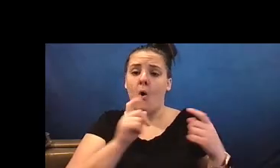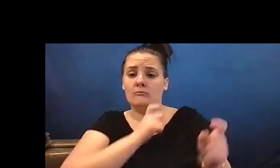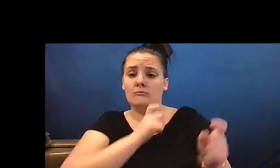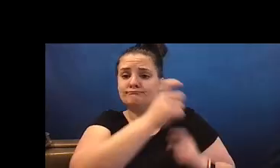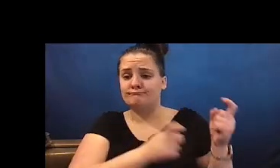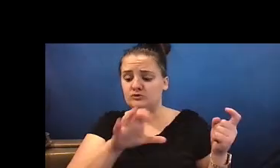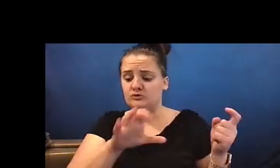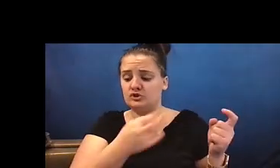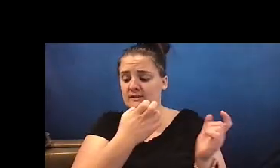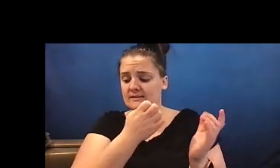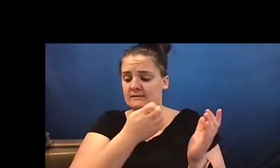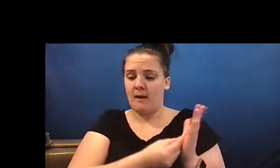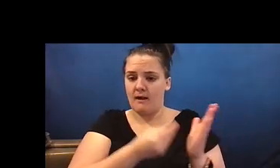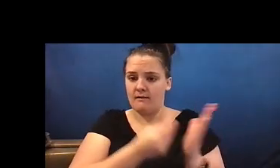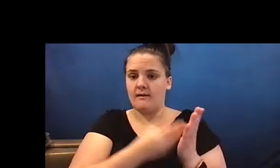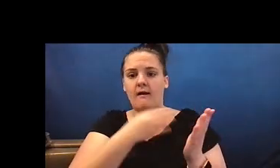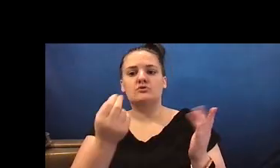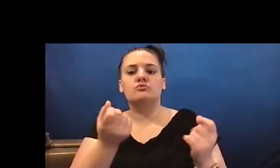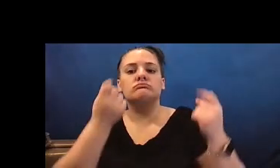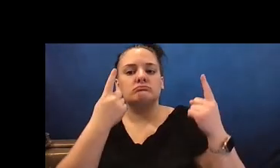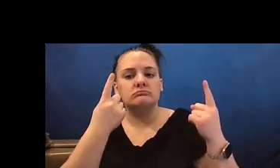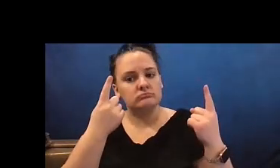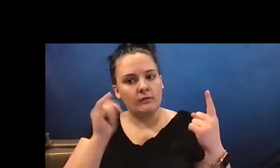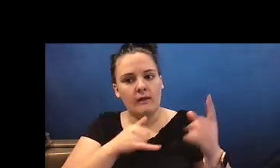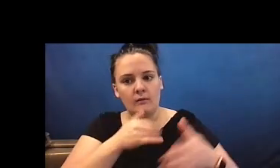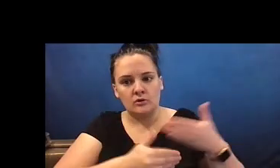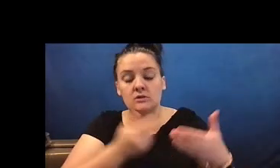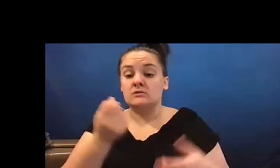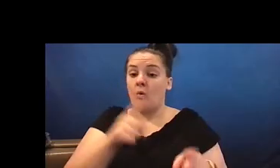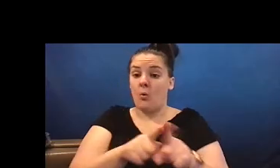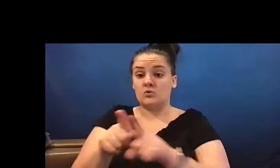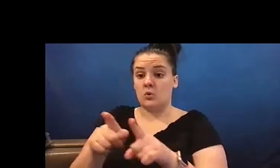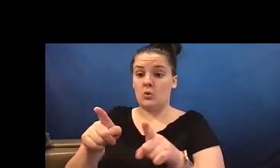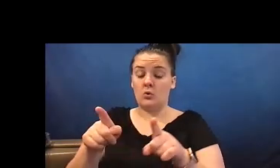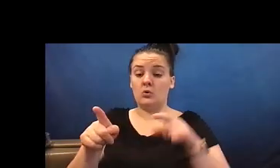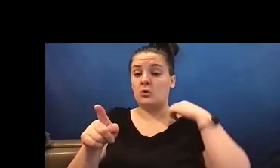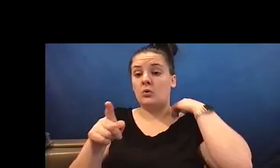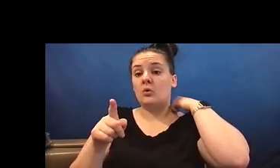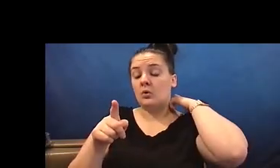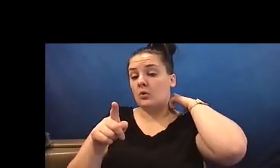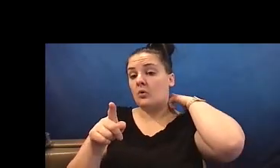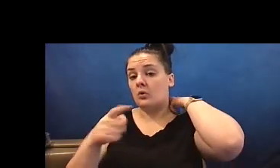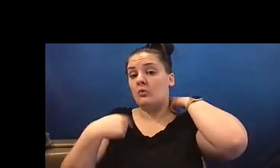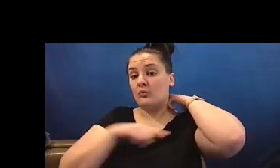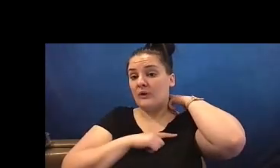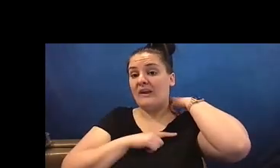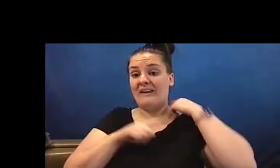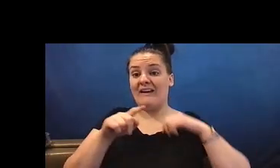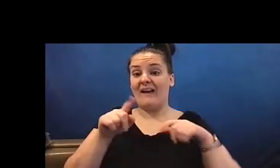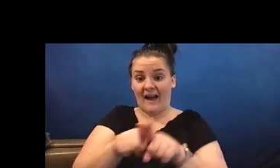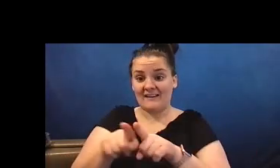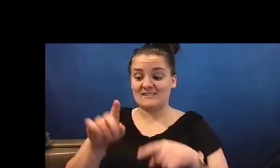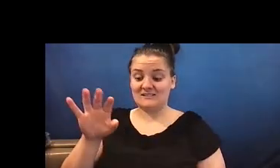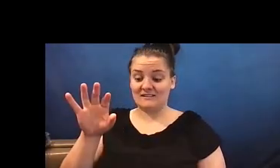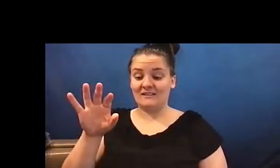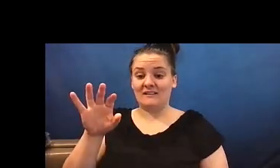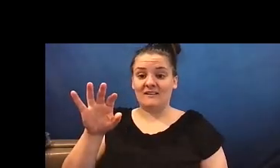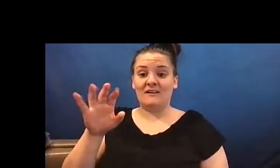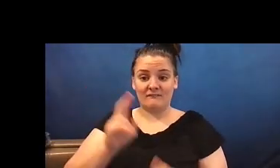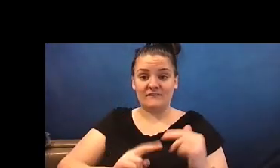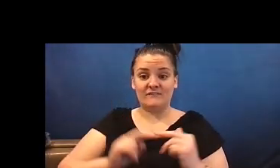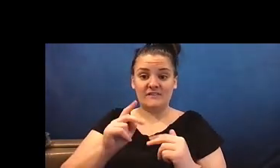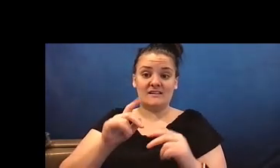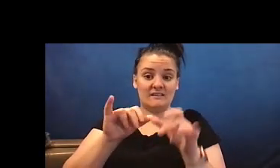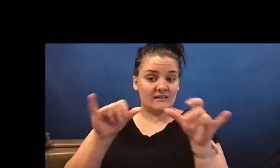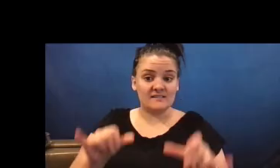creatively talk about that. Also, then, as facilities, who are the true, and I feel like a broken record, Donna,